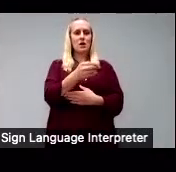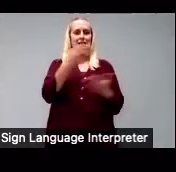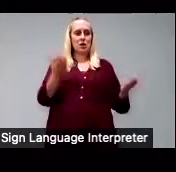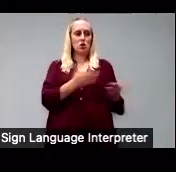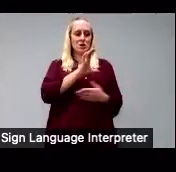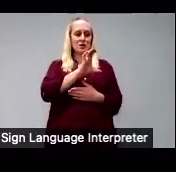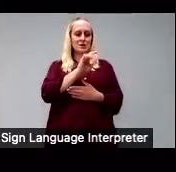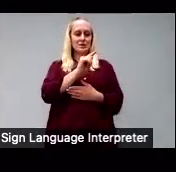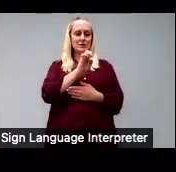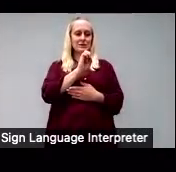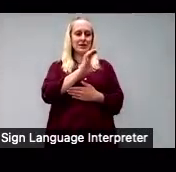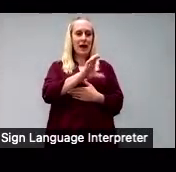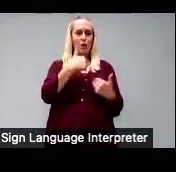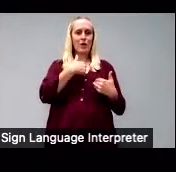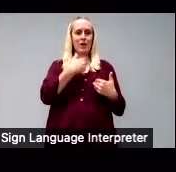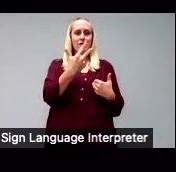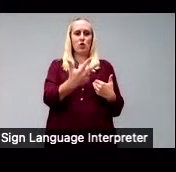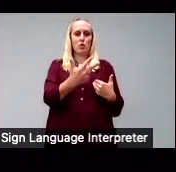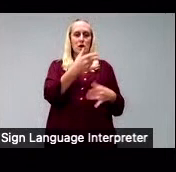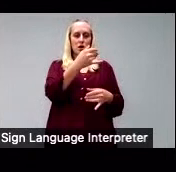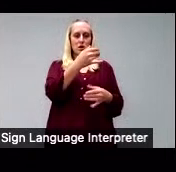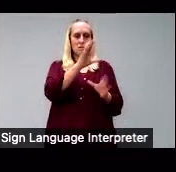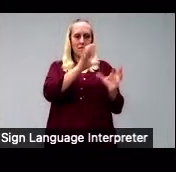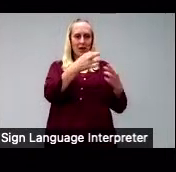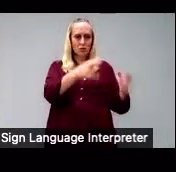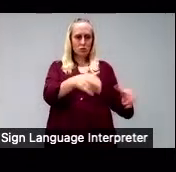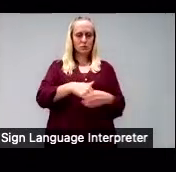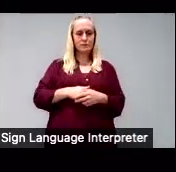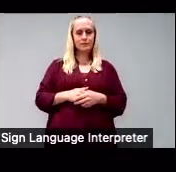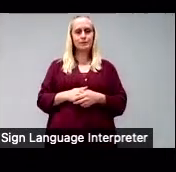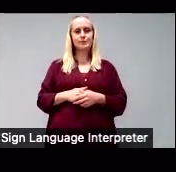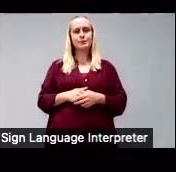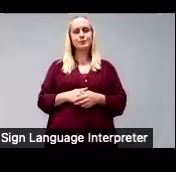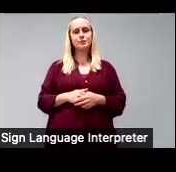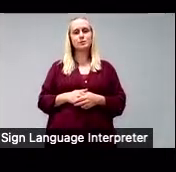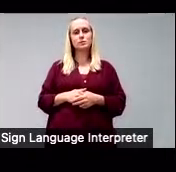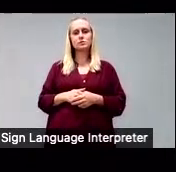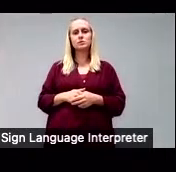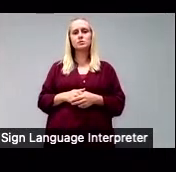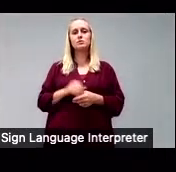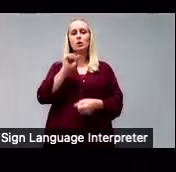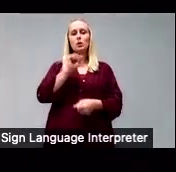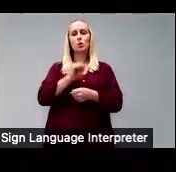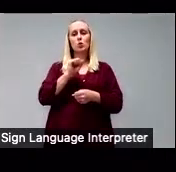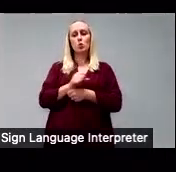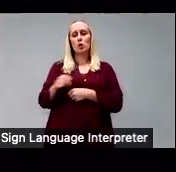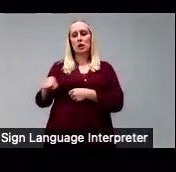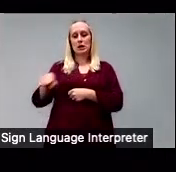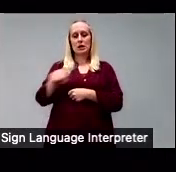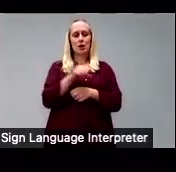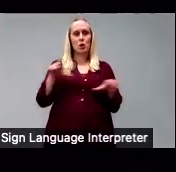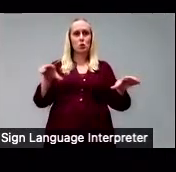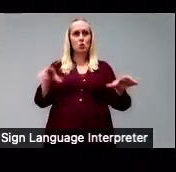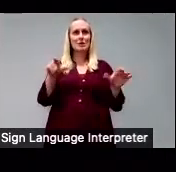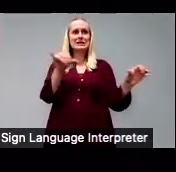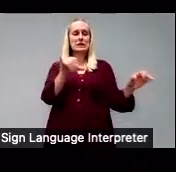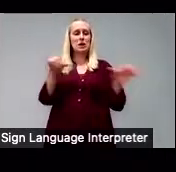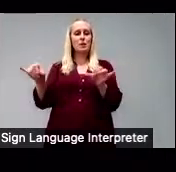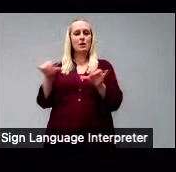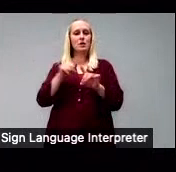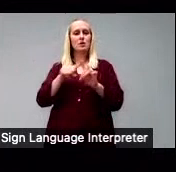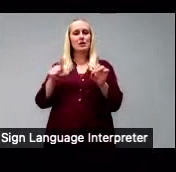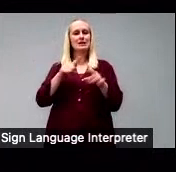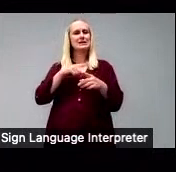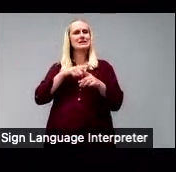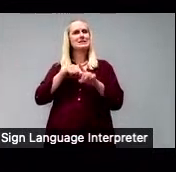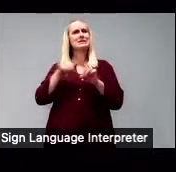CTEC, we also have 3 classrooms. And so the work that they do is very similar, but they're just different programs